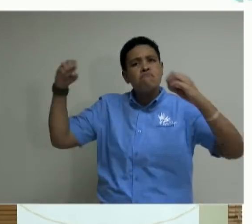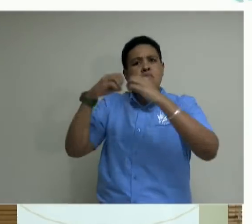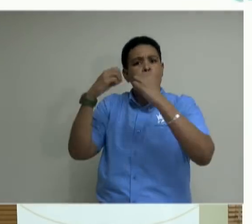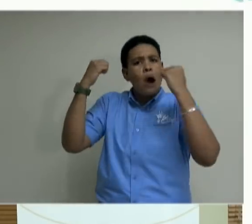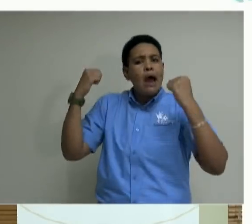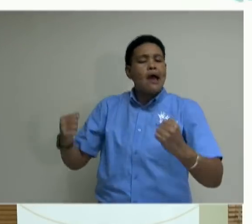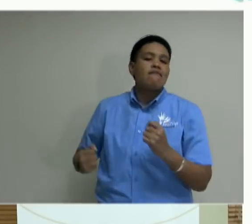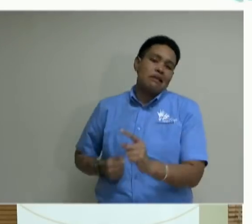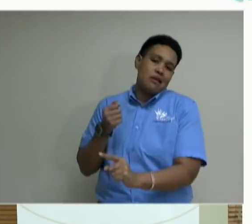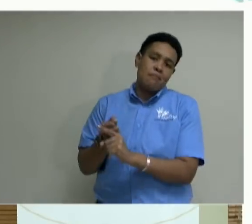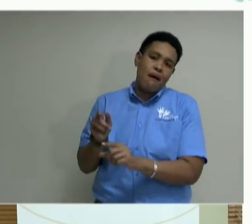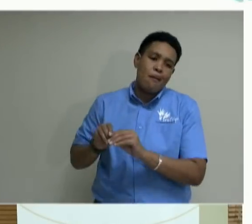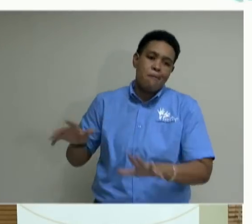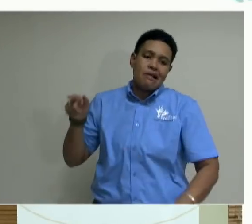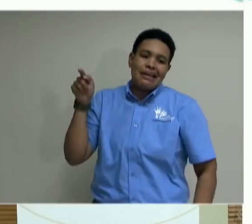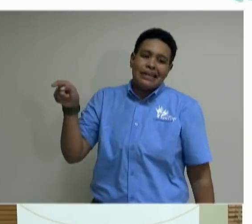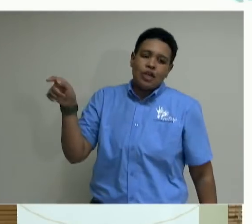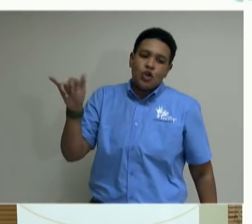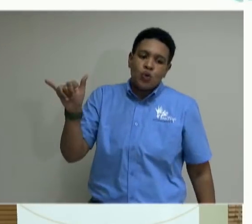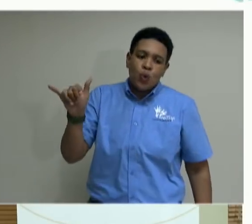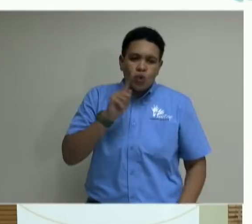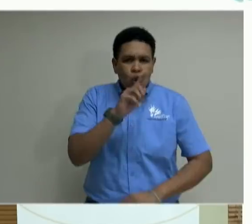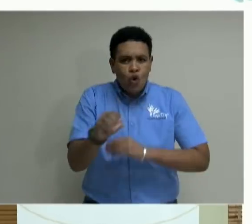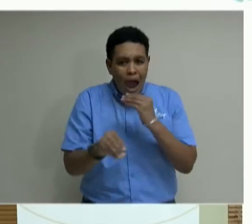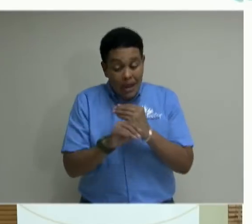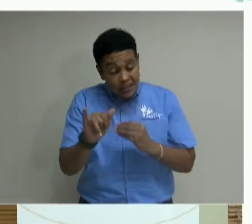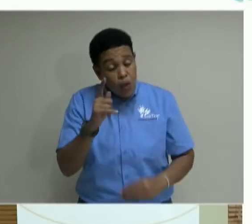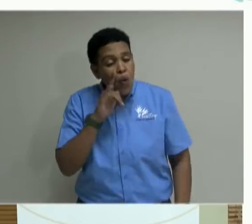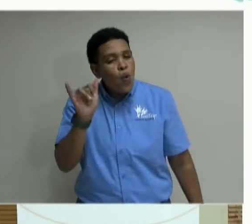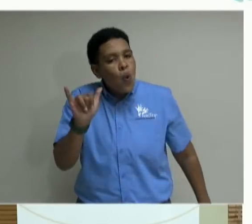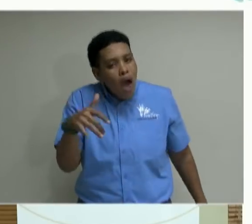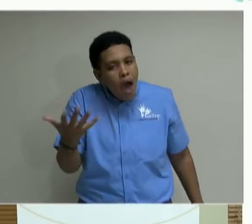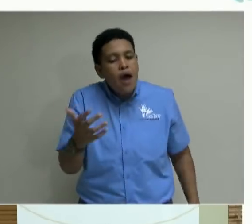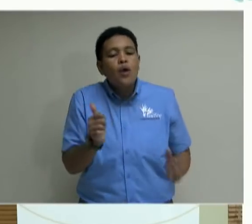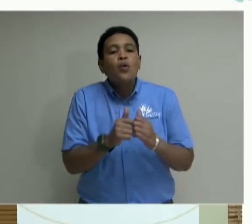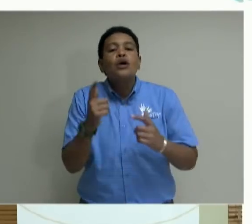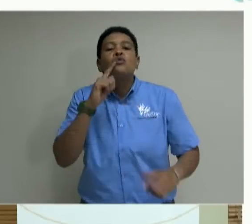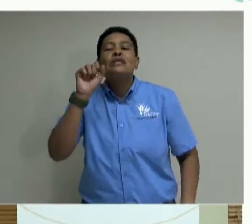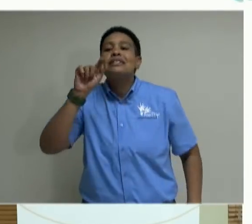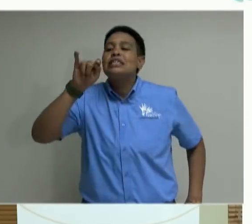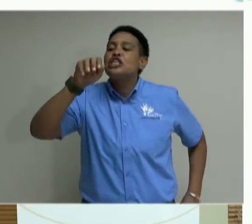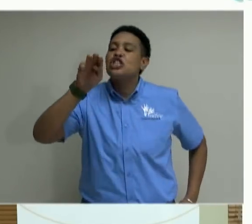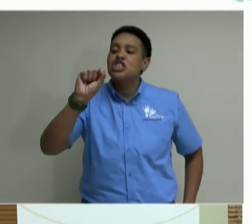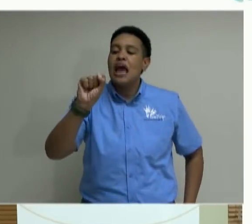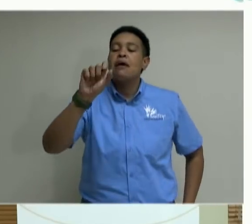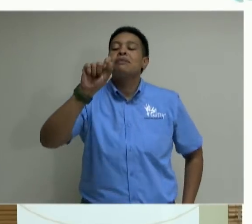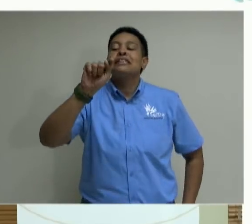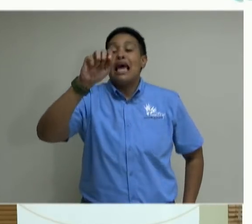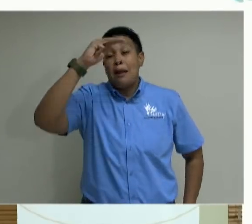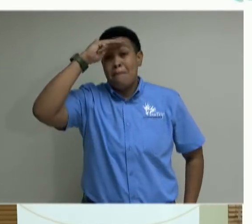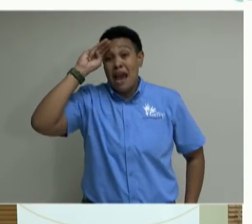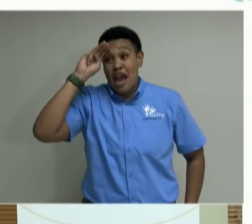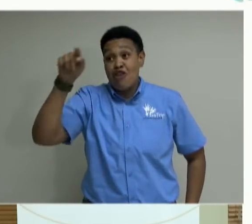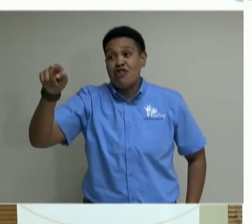heavily affected as well. So this is what it looks like with St. James, St.